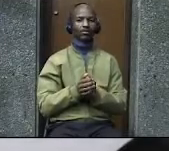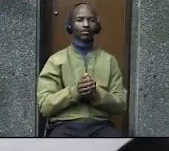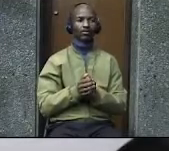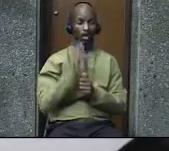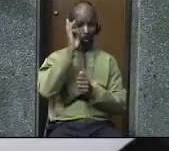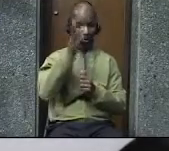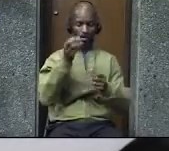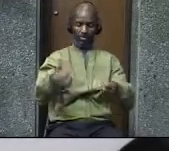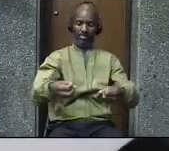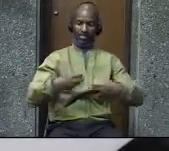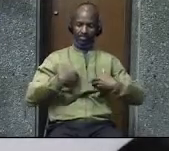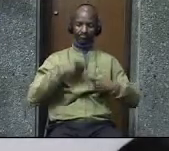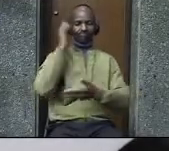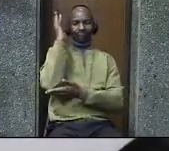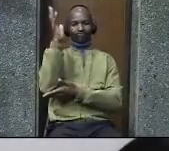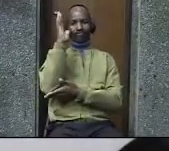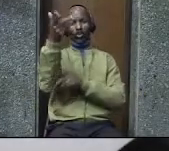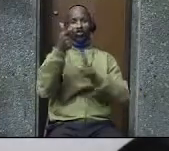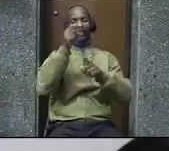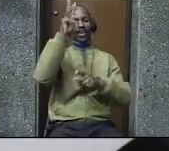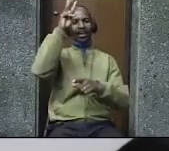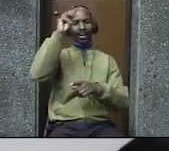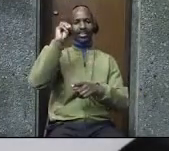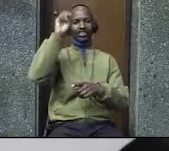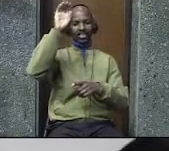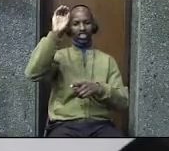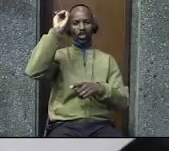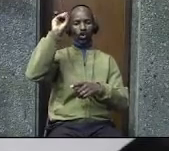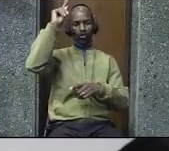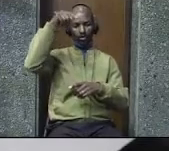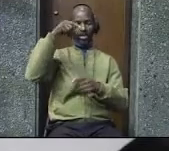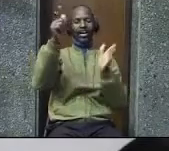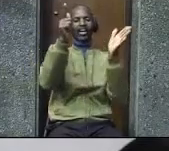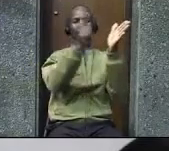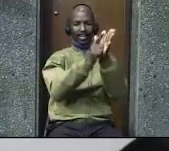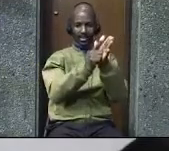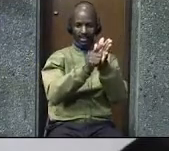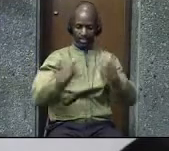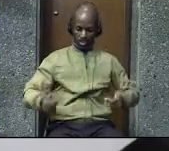We're going to receive a presentation from the NCOP and Legal Service Unit.